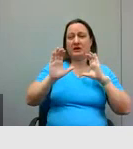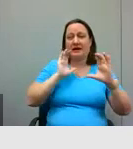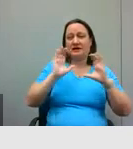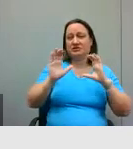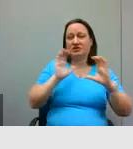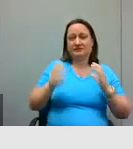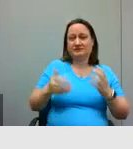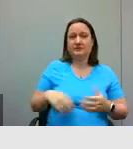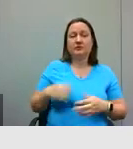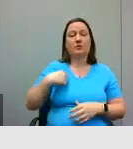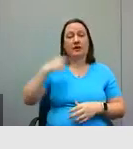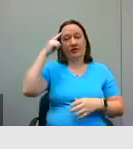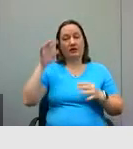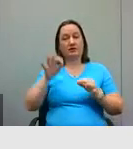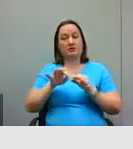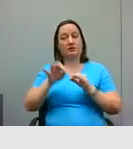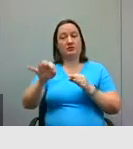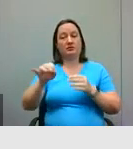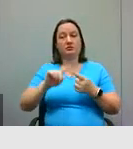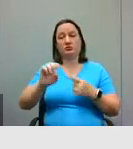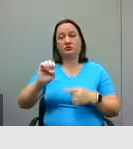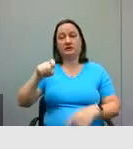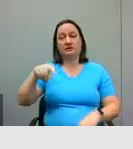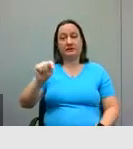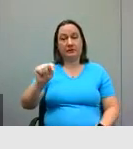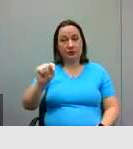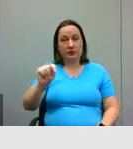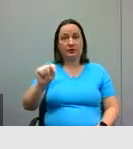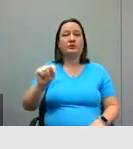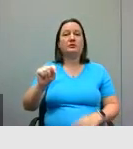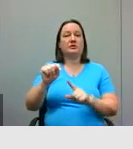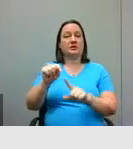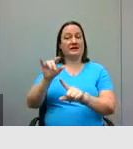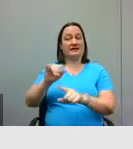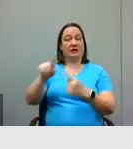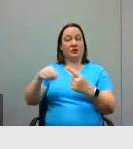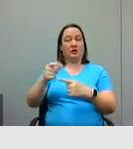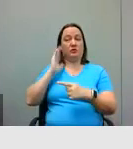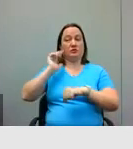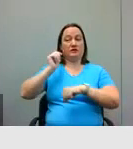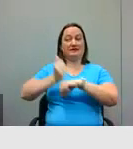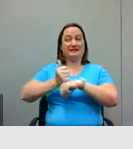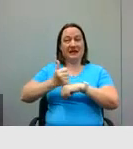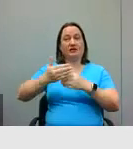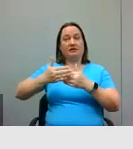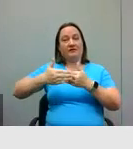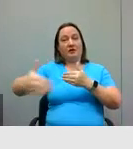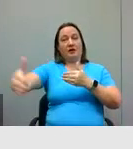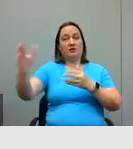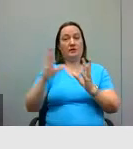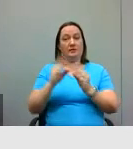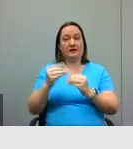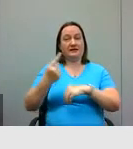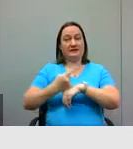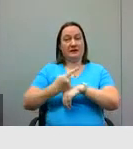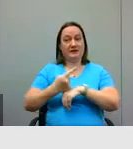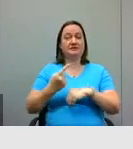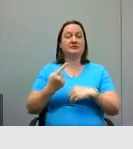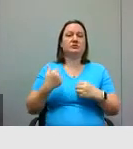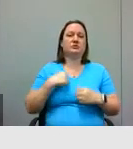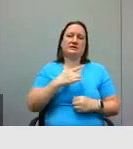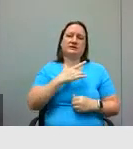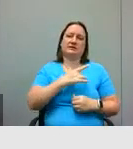to September, is that the time? Then we'll set up all the following meeting dates, because that's what we've normally done